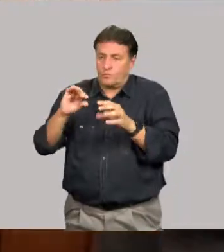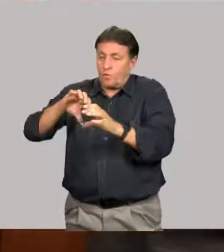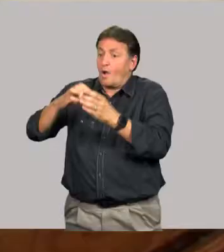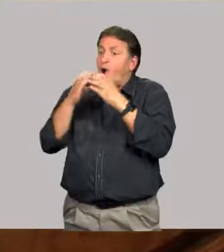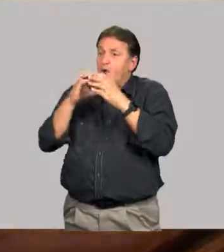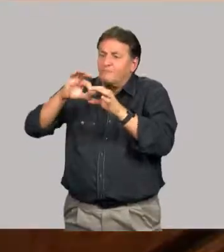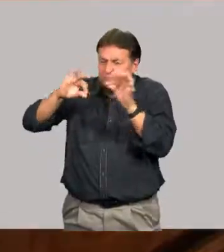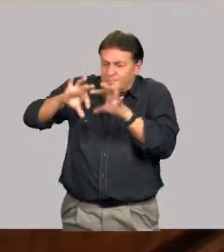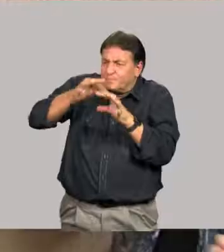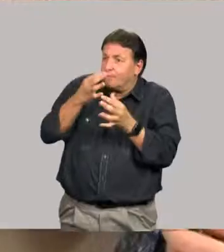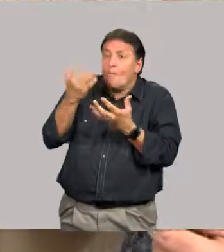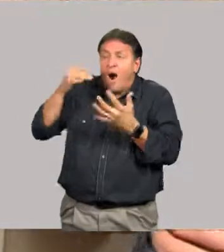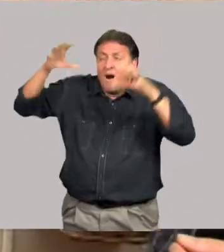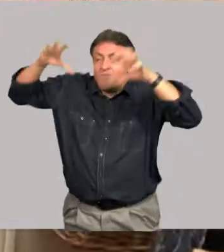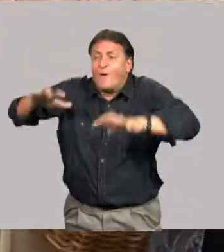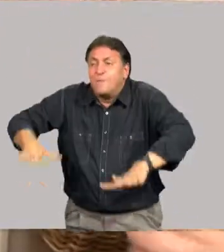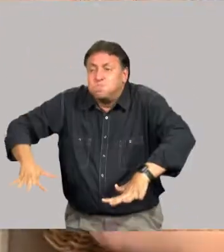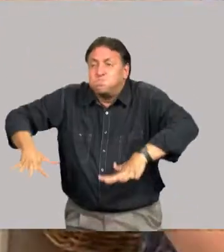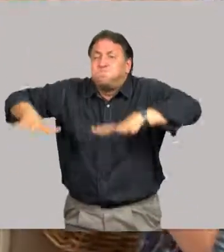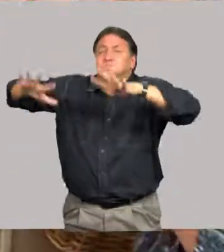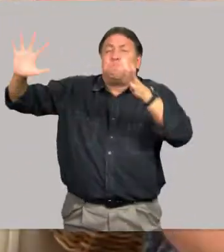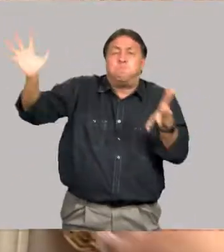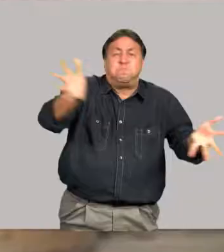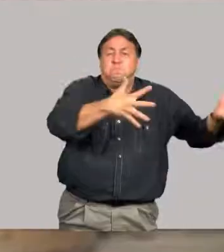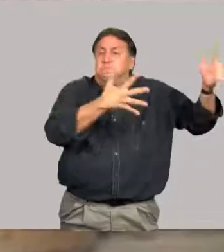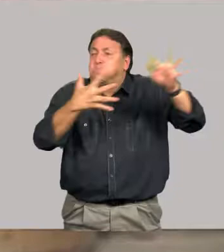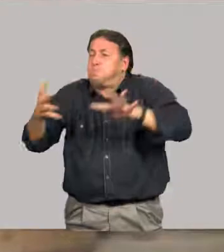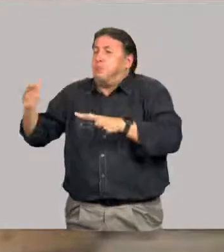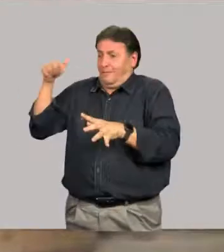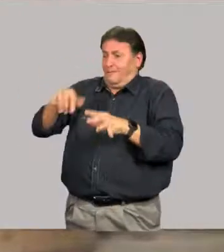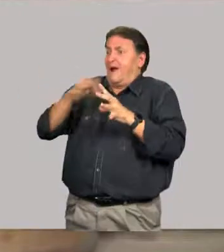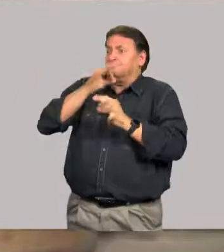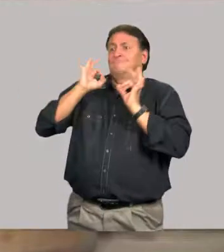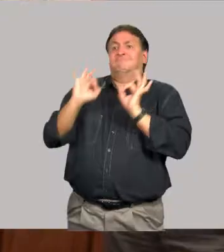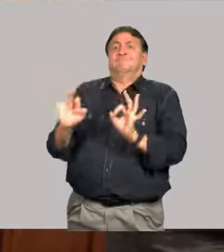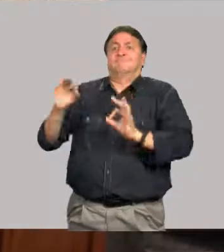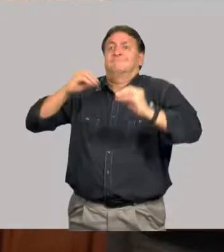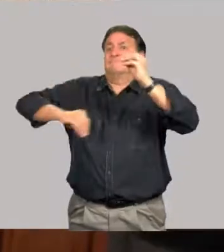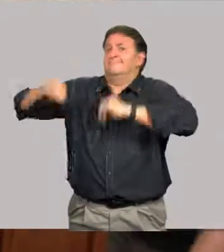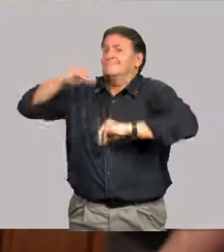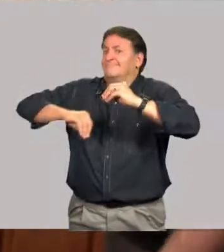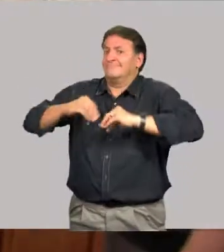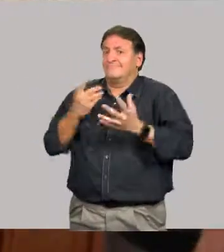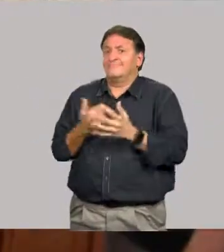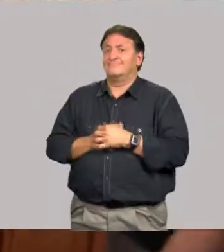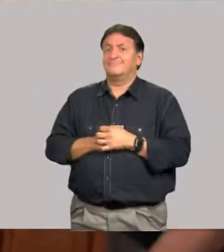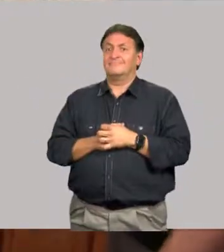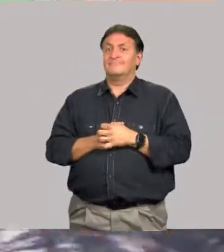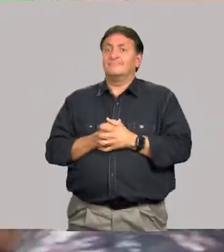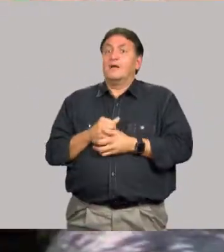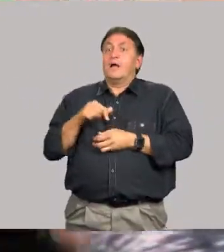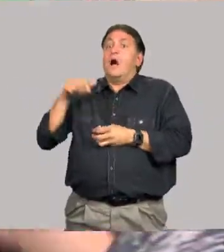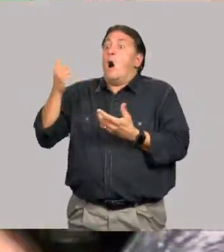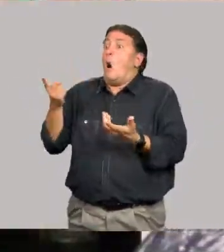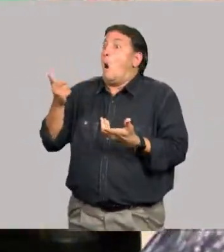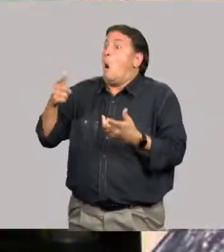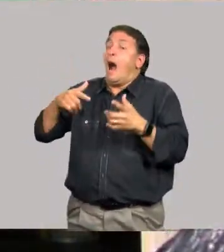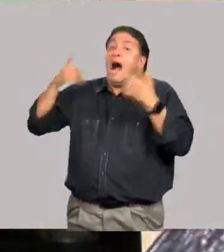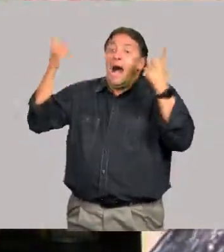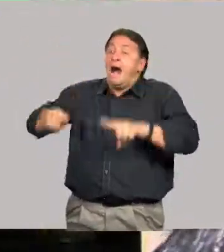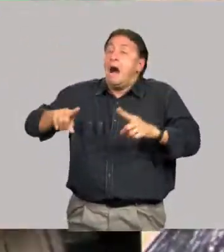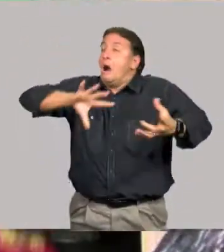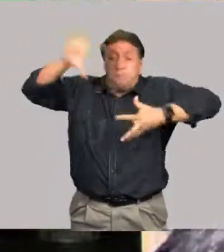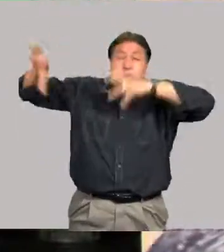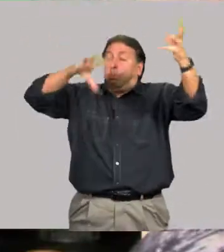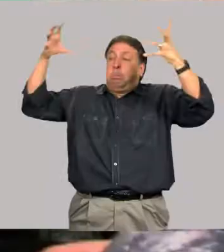Perfect. And this? Peanut butter, perfect. Why don't we also do like some of the granola bars and some of the ramen